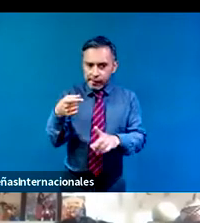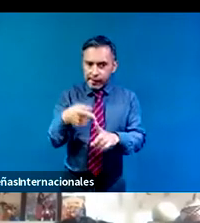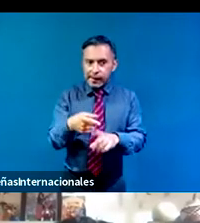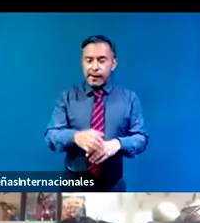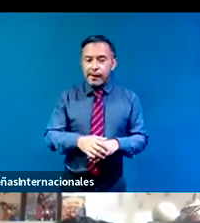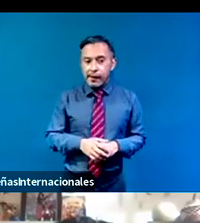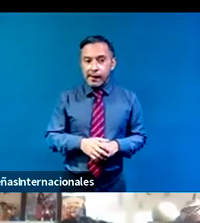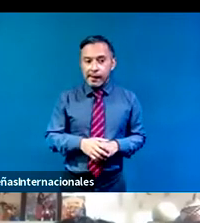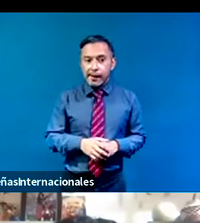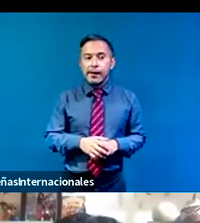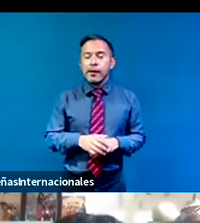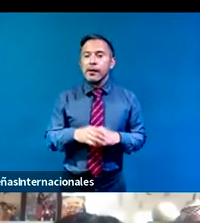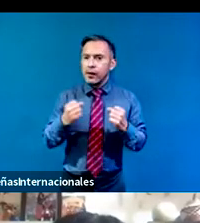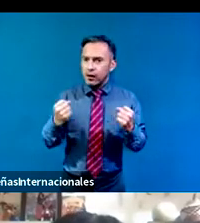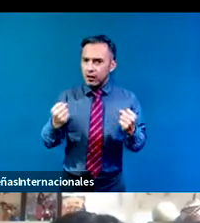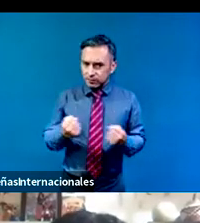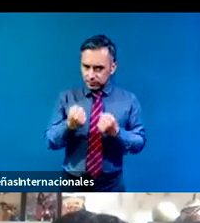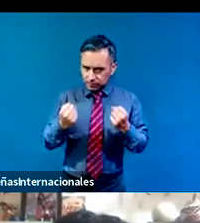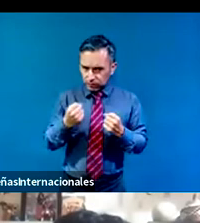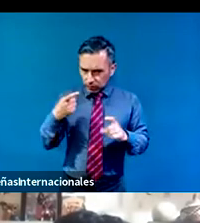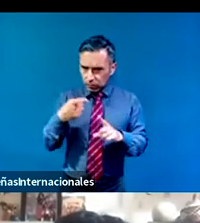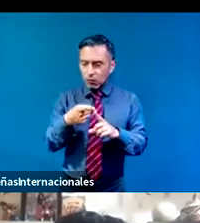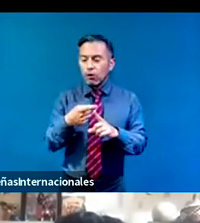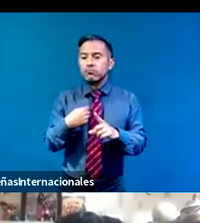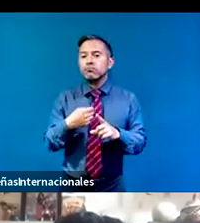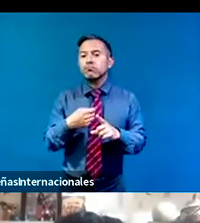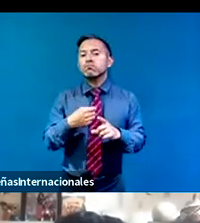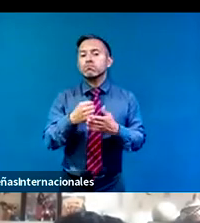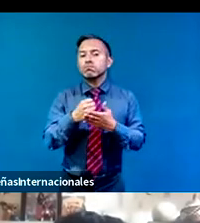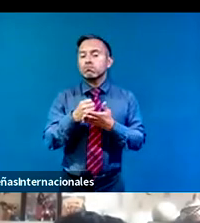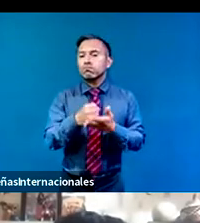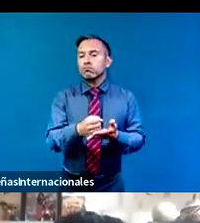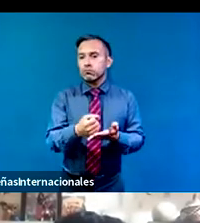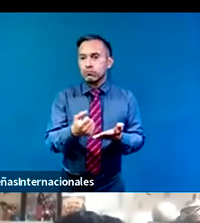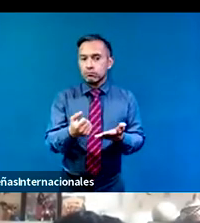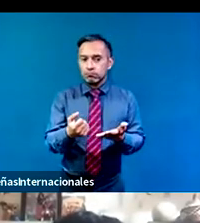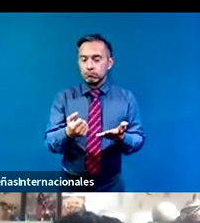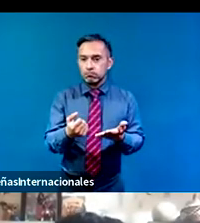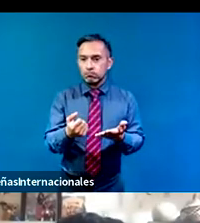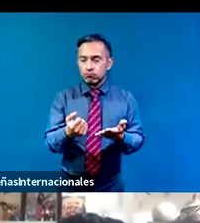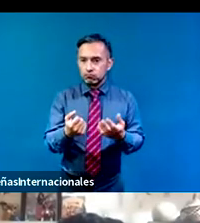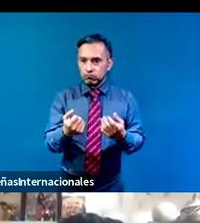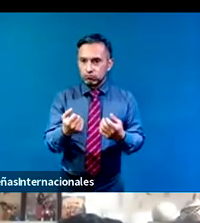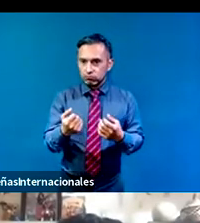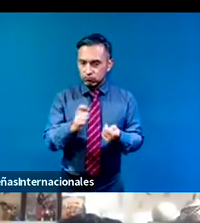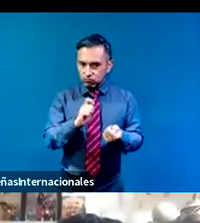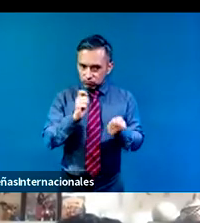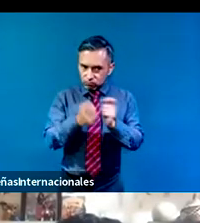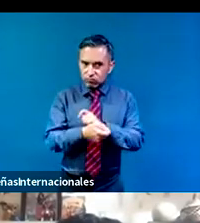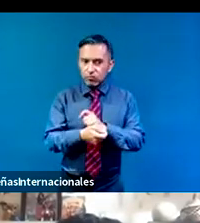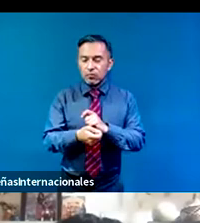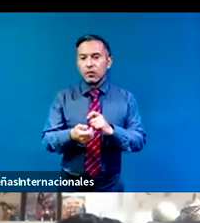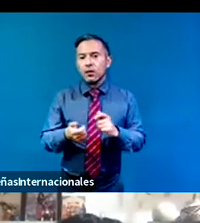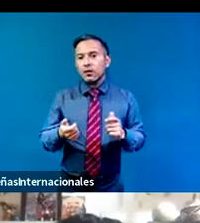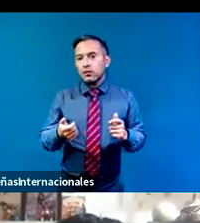drive real, substantive, and concrete change. And so we encourage you to think about driving and building a